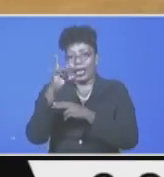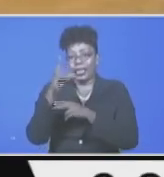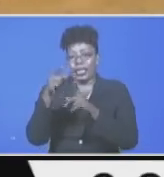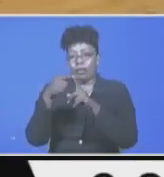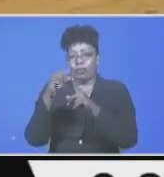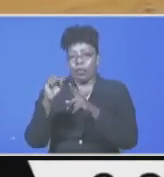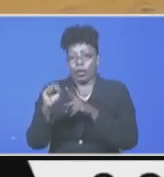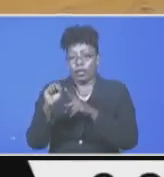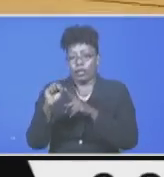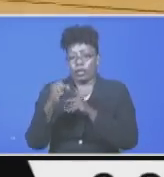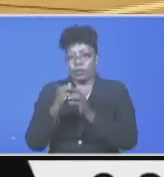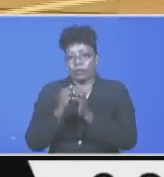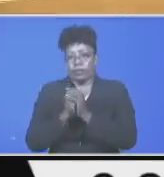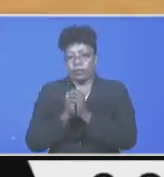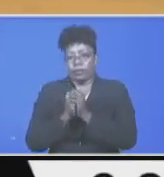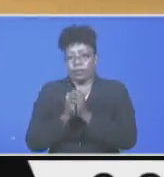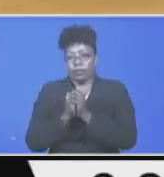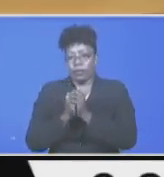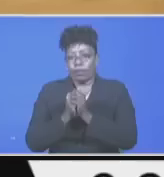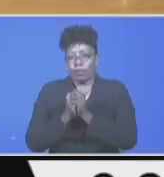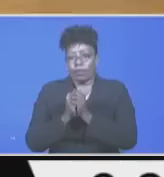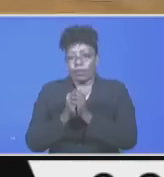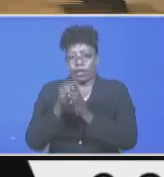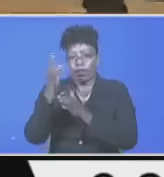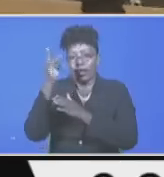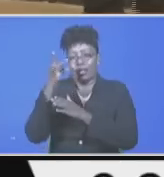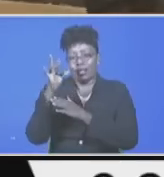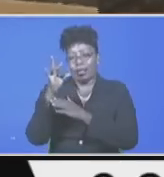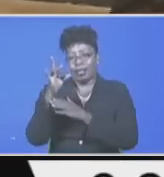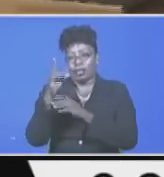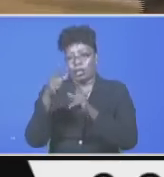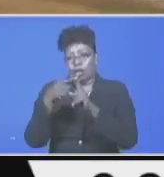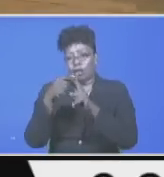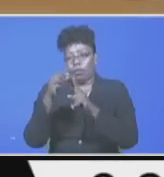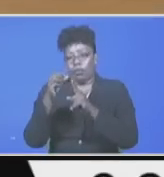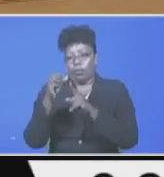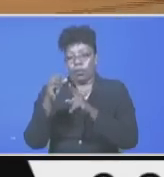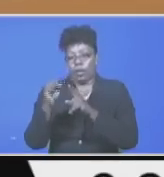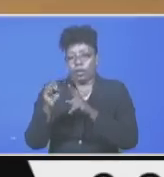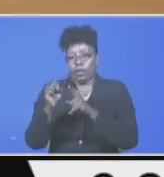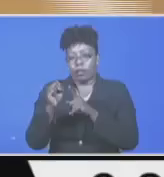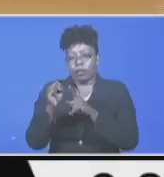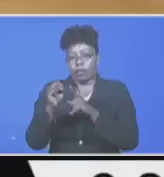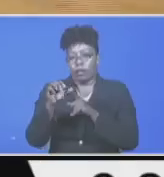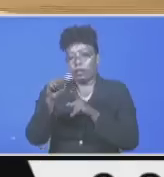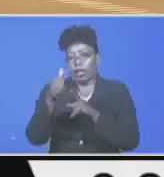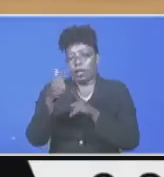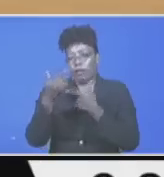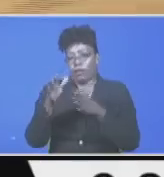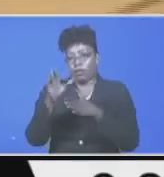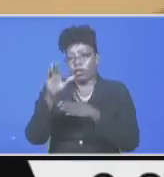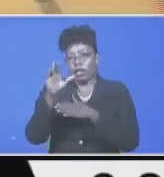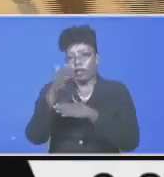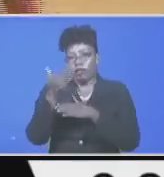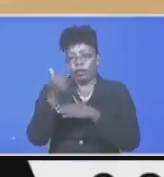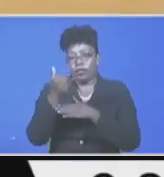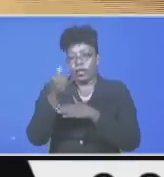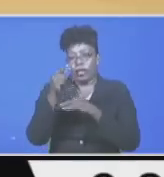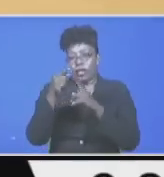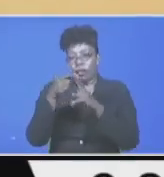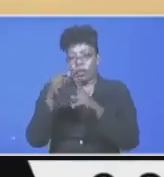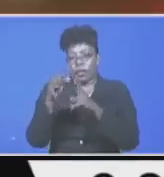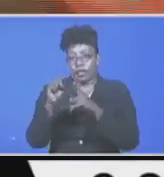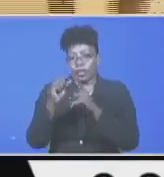and 14 rebounds. Vance McPhee also with 18 points. Crispin Gibson finishing up with 15, while Kyle Wilson he had